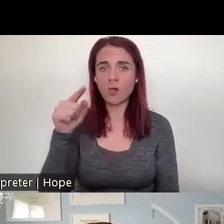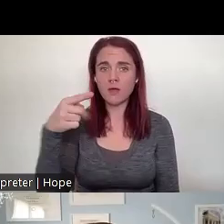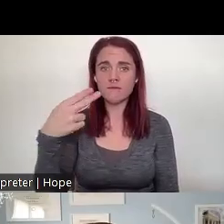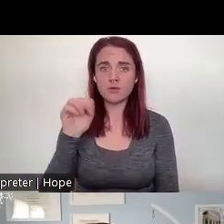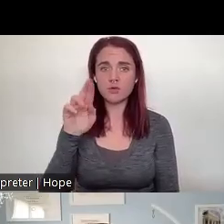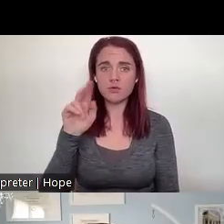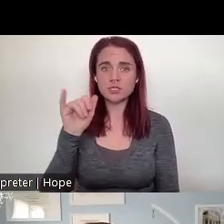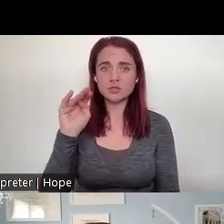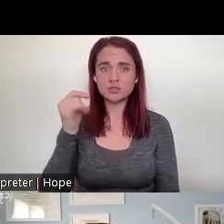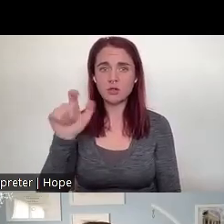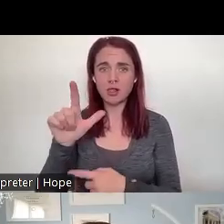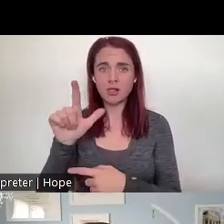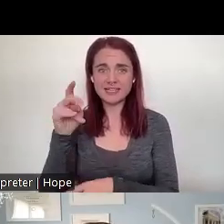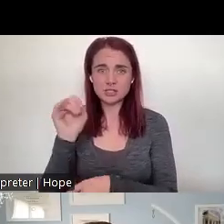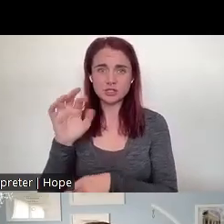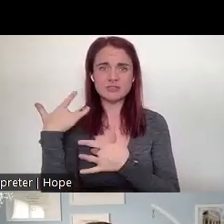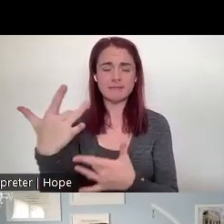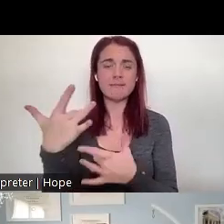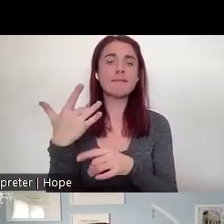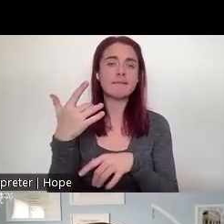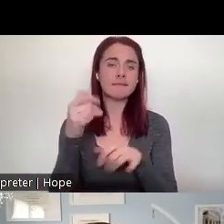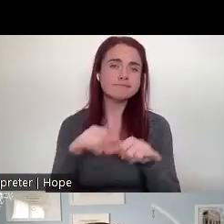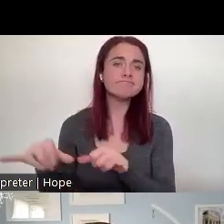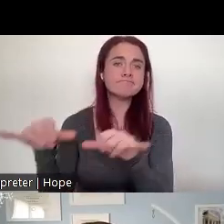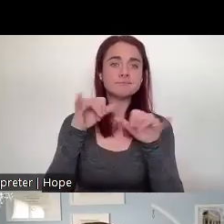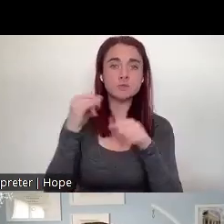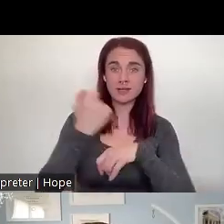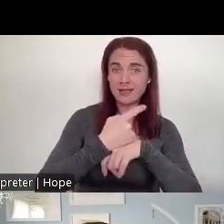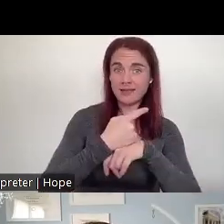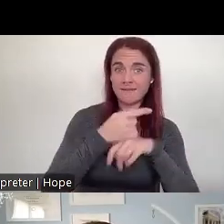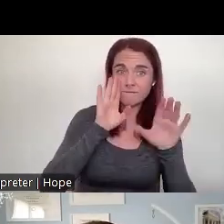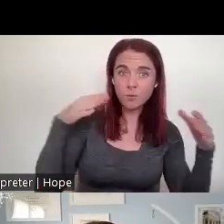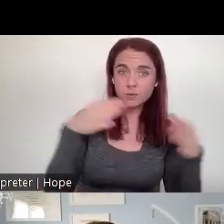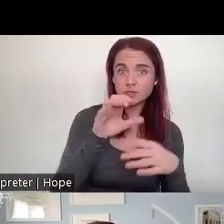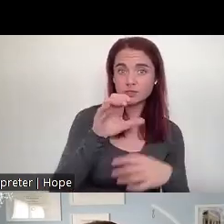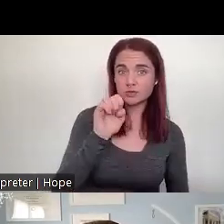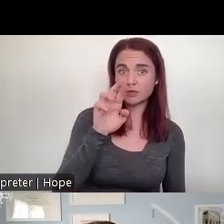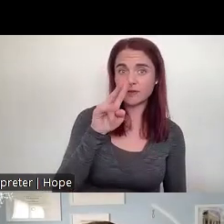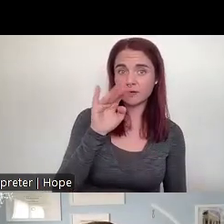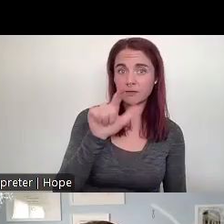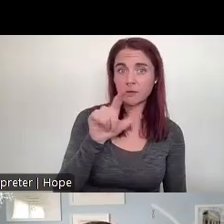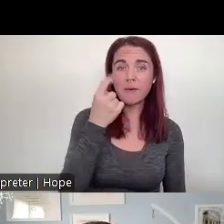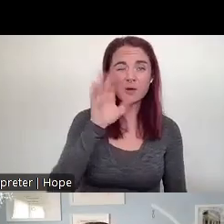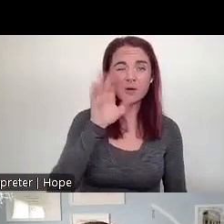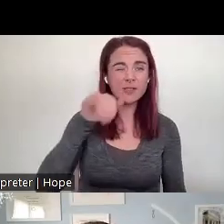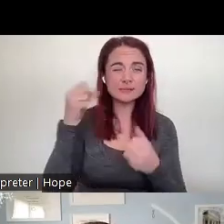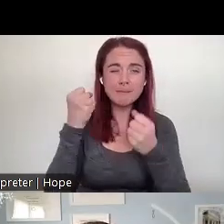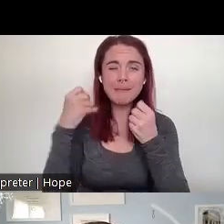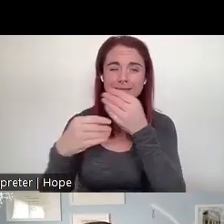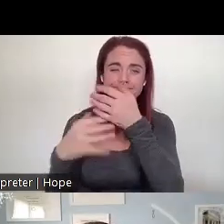most common. So while we're focusing today on cervical cancer, please know that there are many cancers